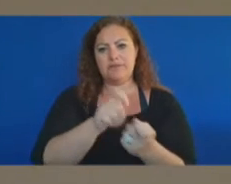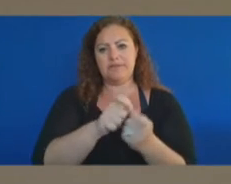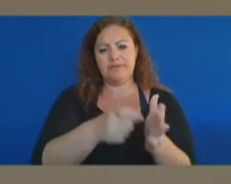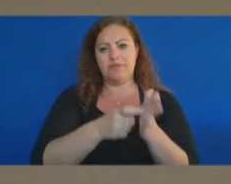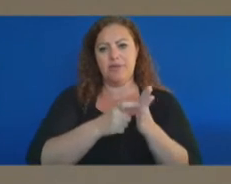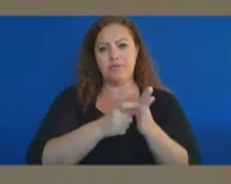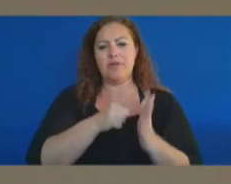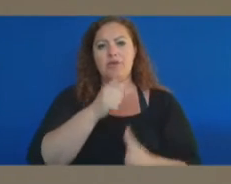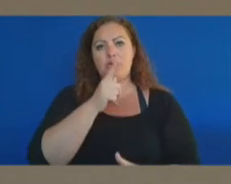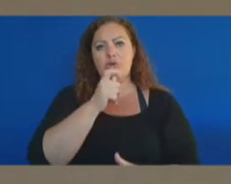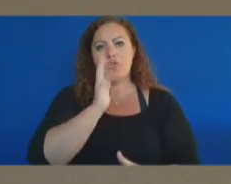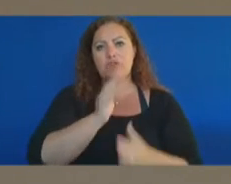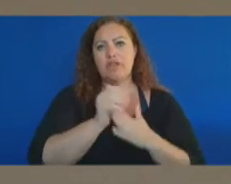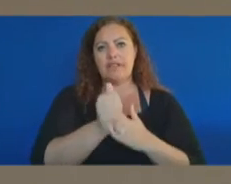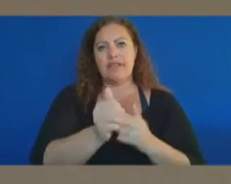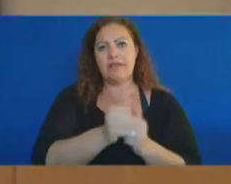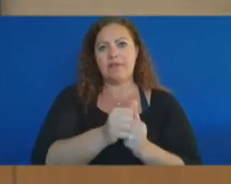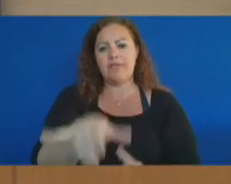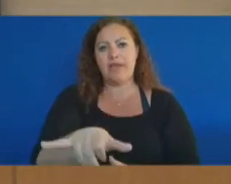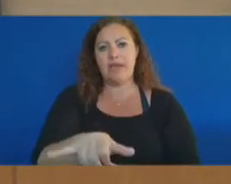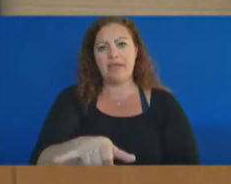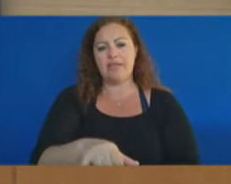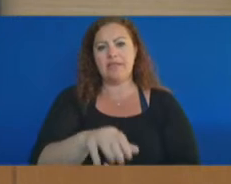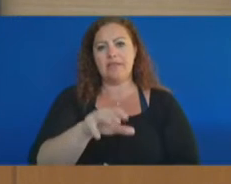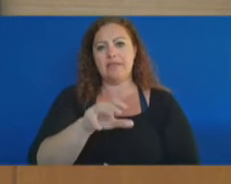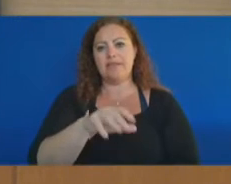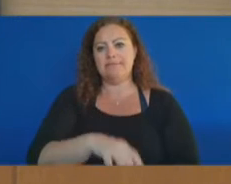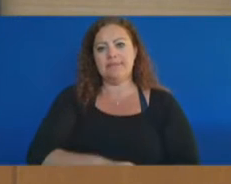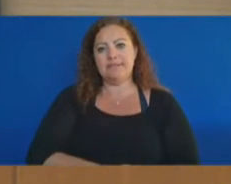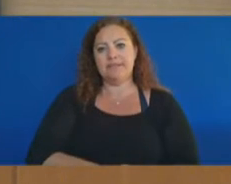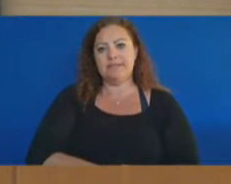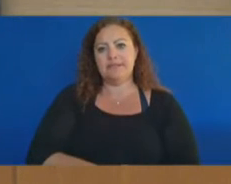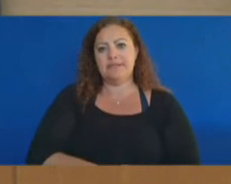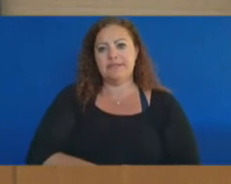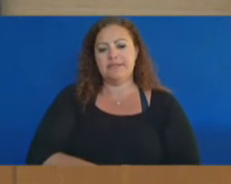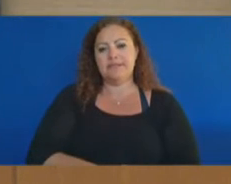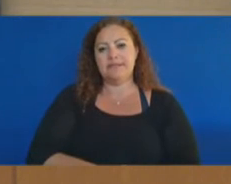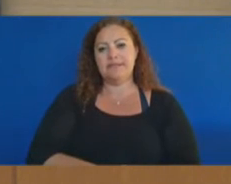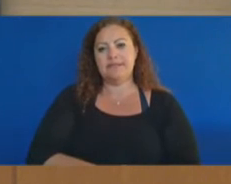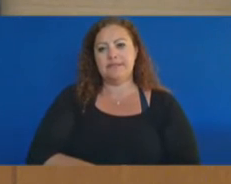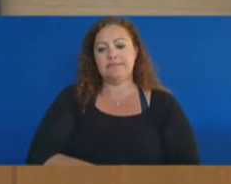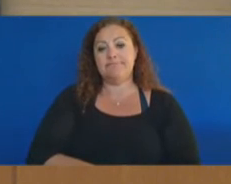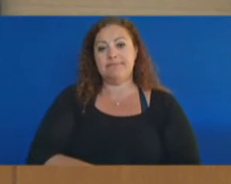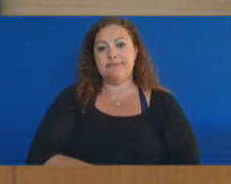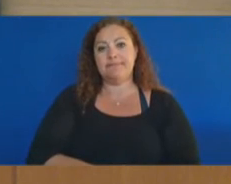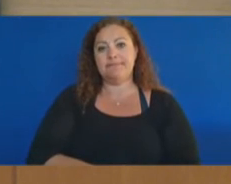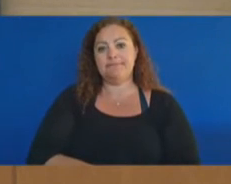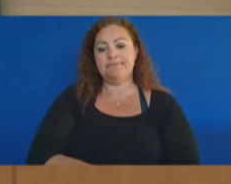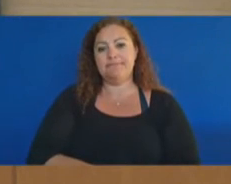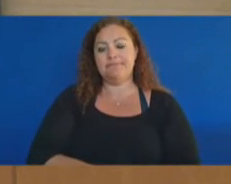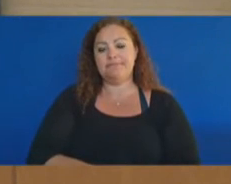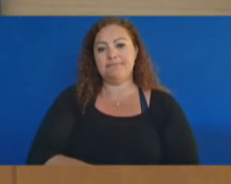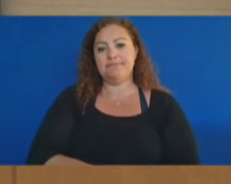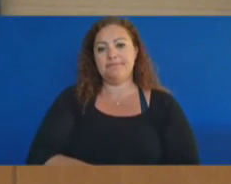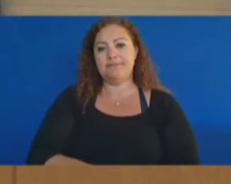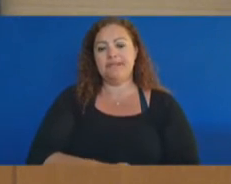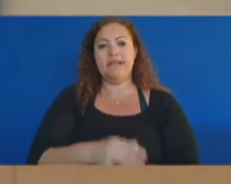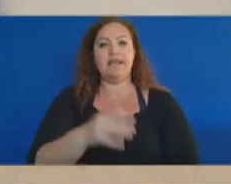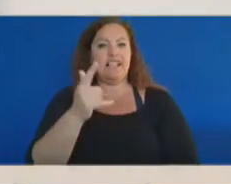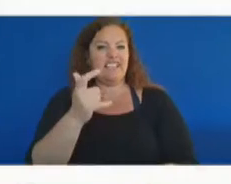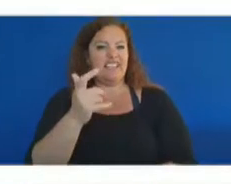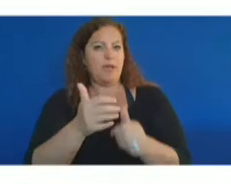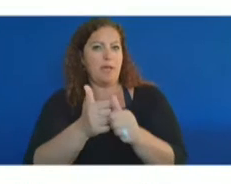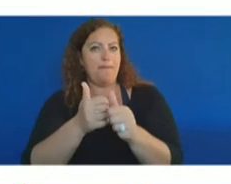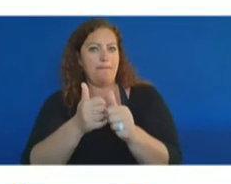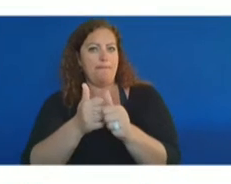lead us off on that Miss har um a little bit of context before getting into